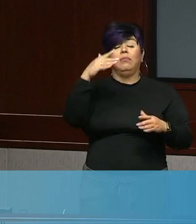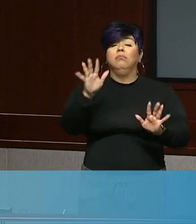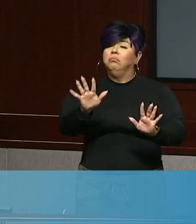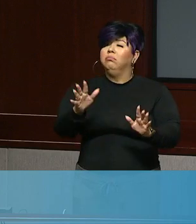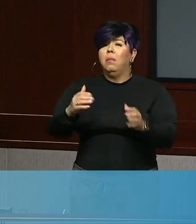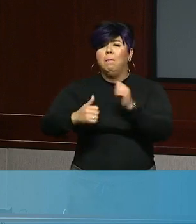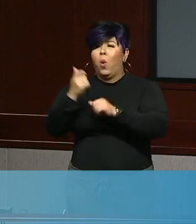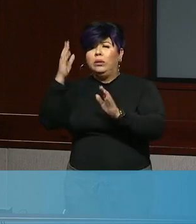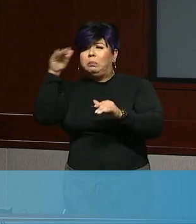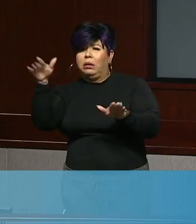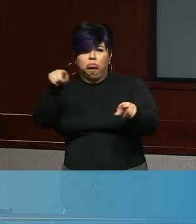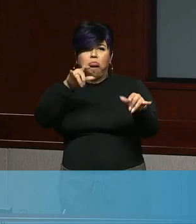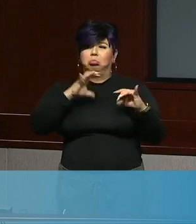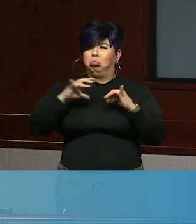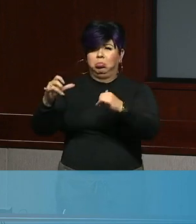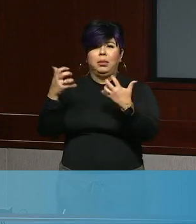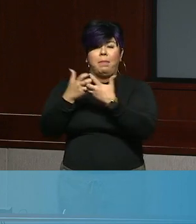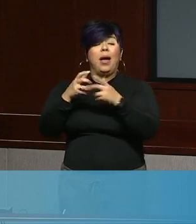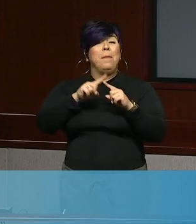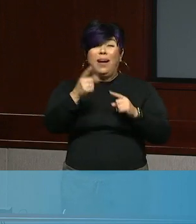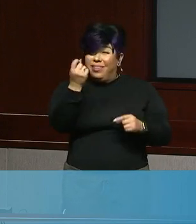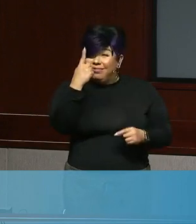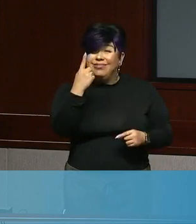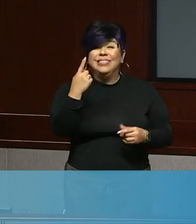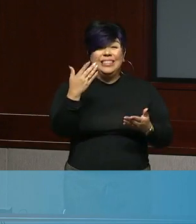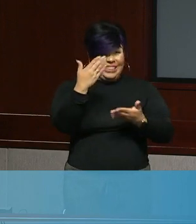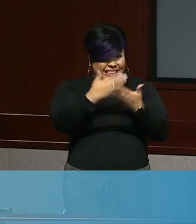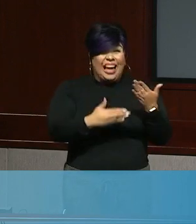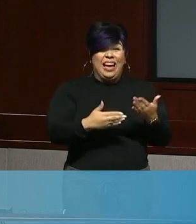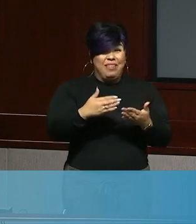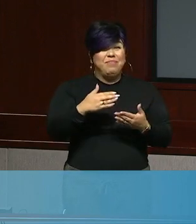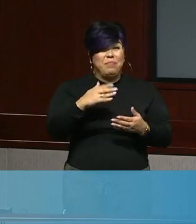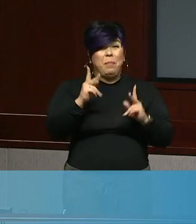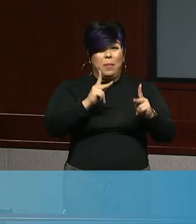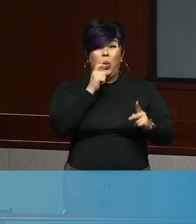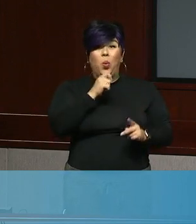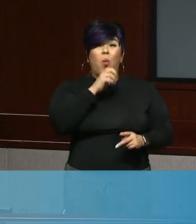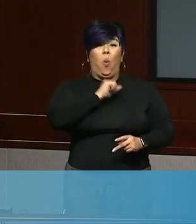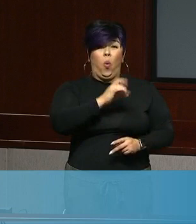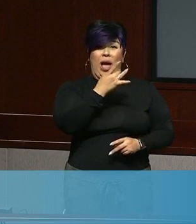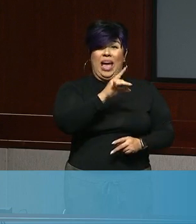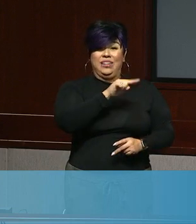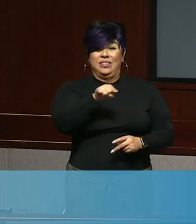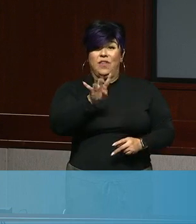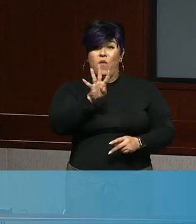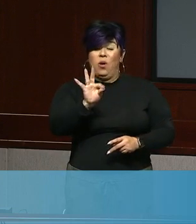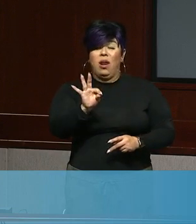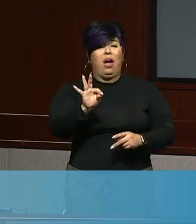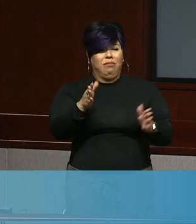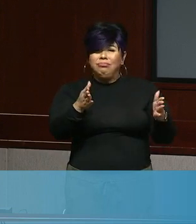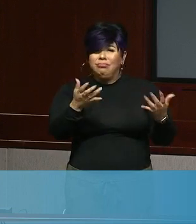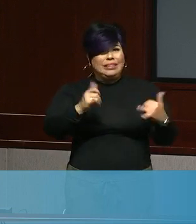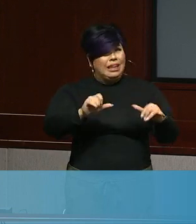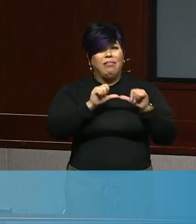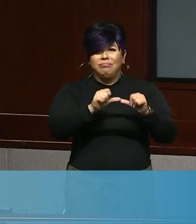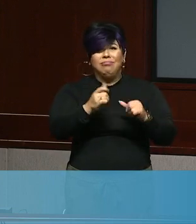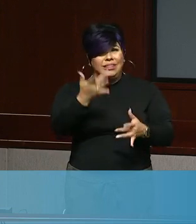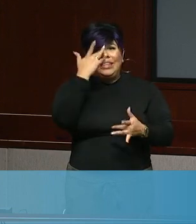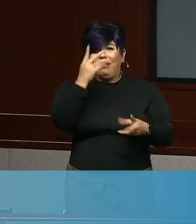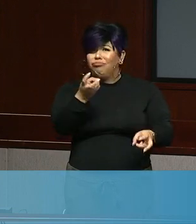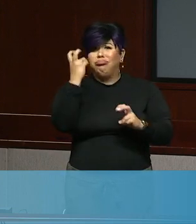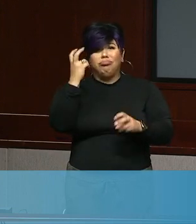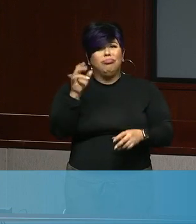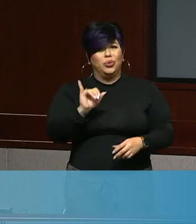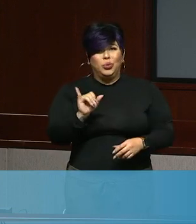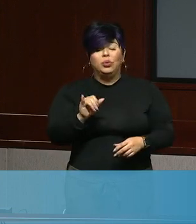people between 18 and 49, and so that's something we want to bring to everybody's attention. We expected to see a large majority of our cases to